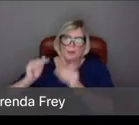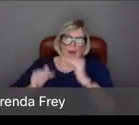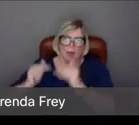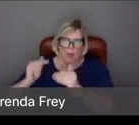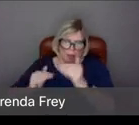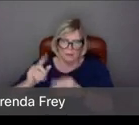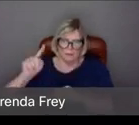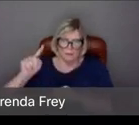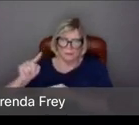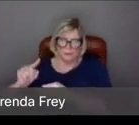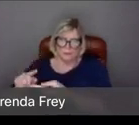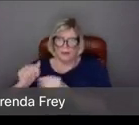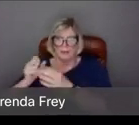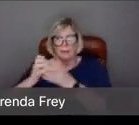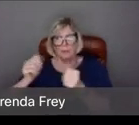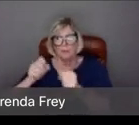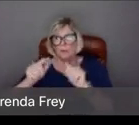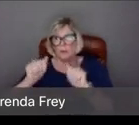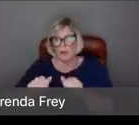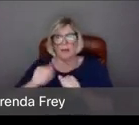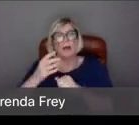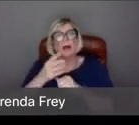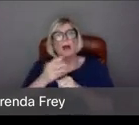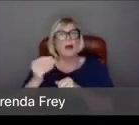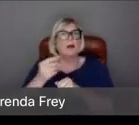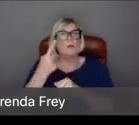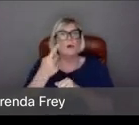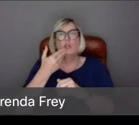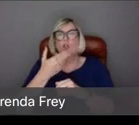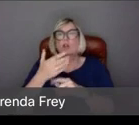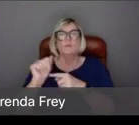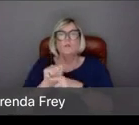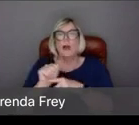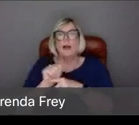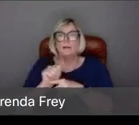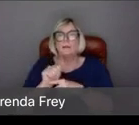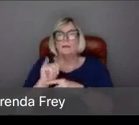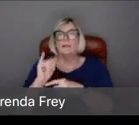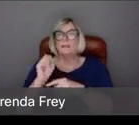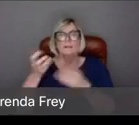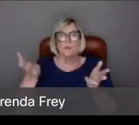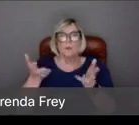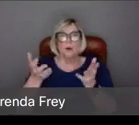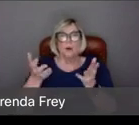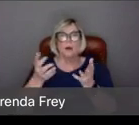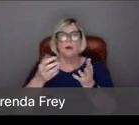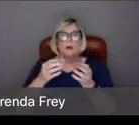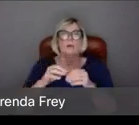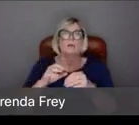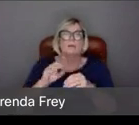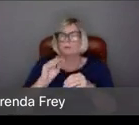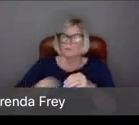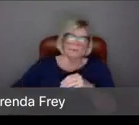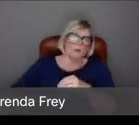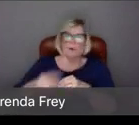help. And one good practice to do is, if you're really trying to make a dent, is put one of those credit cards away,